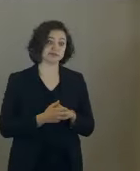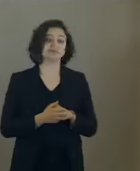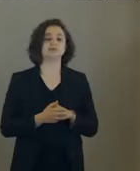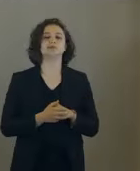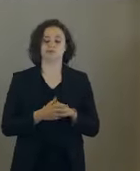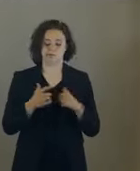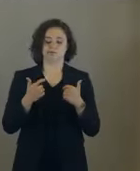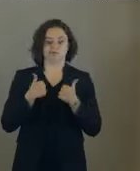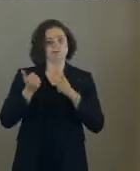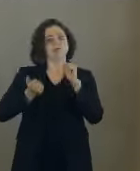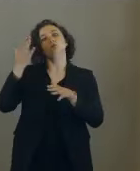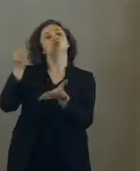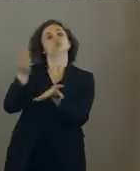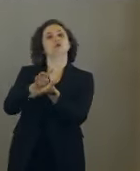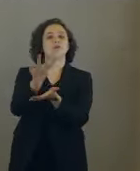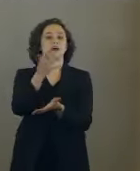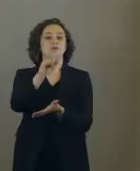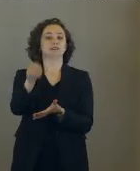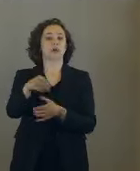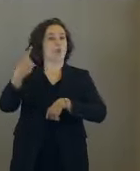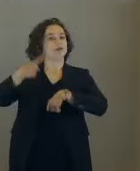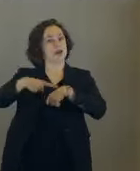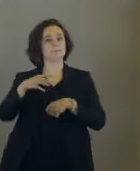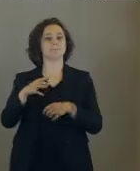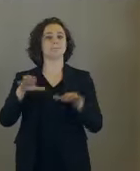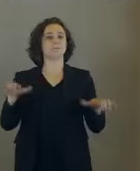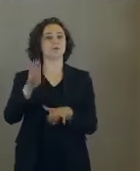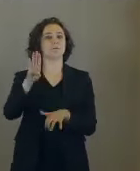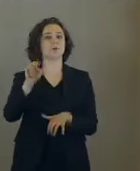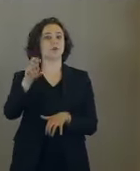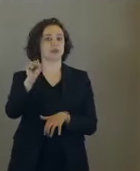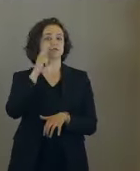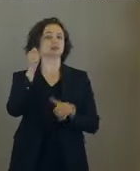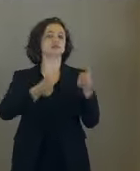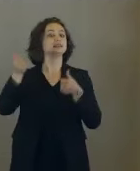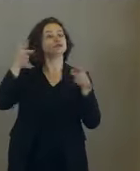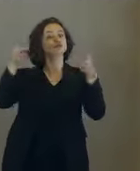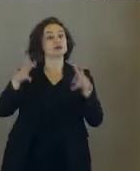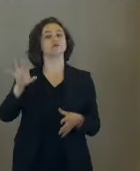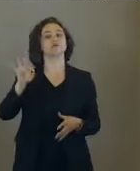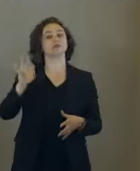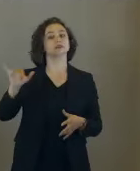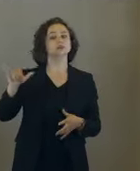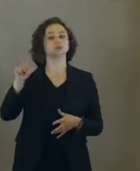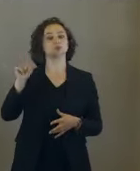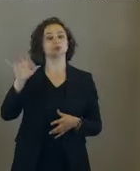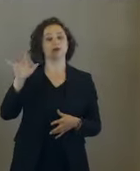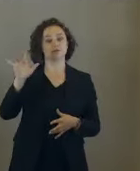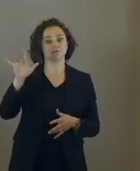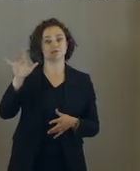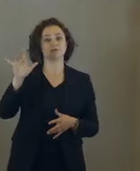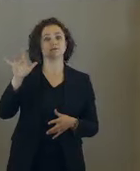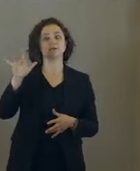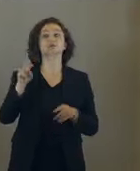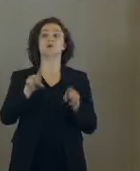I move to approve a 5% one-time performance bonus for the executive director for fiscal year 2025, which has